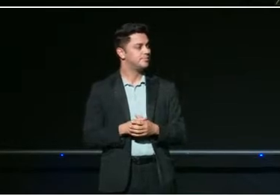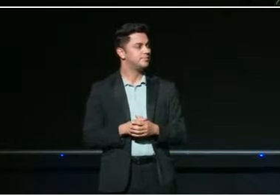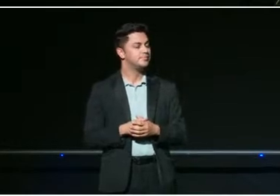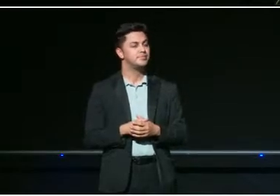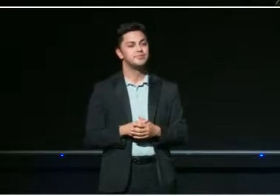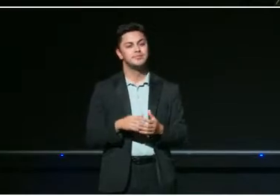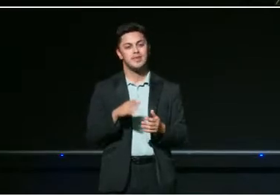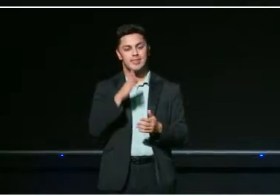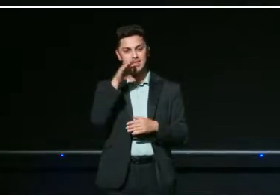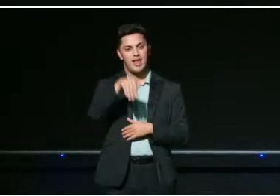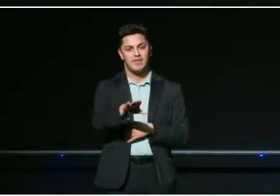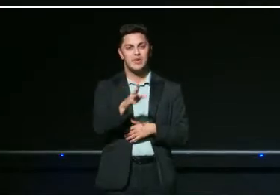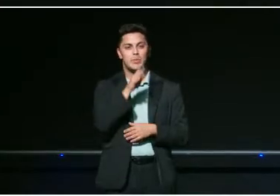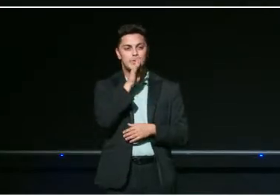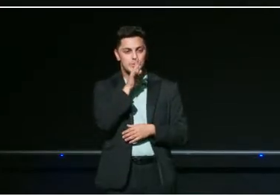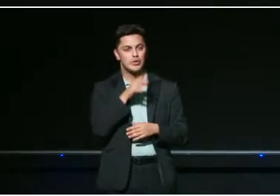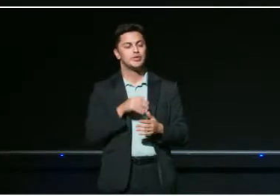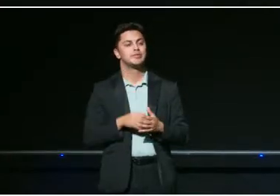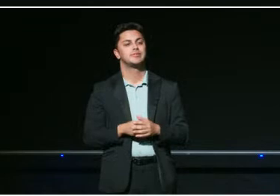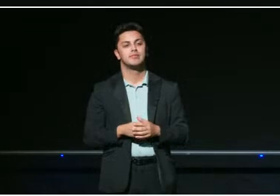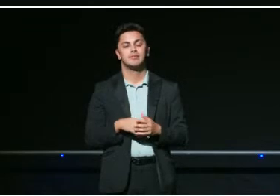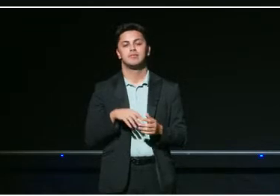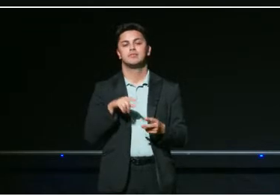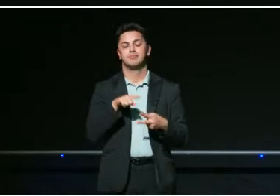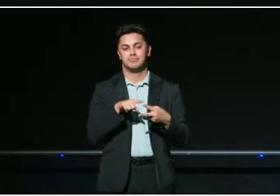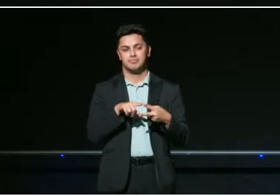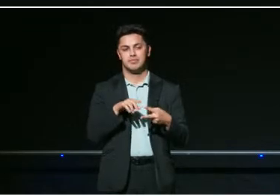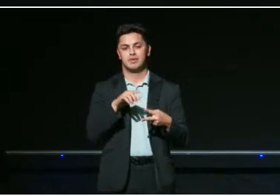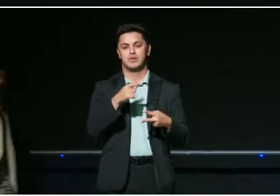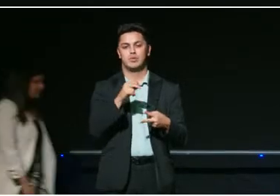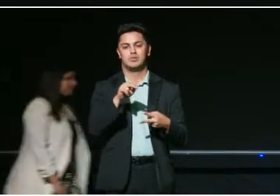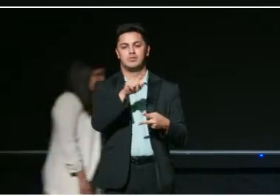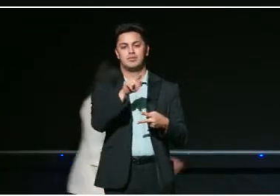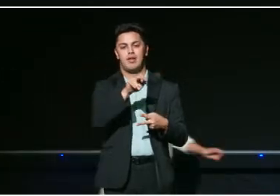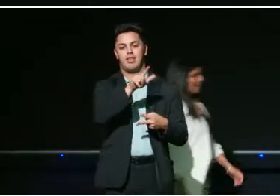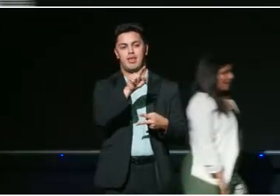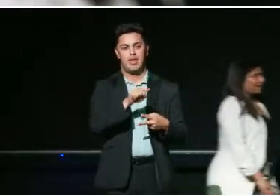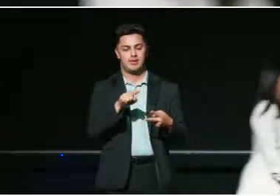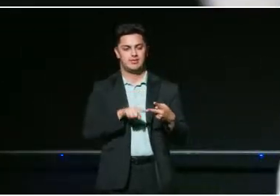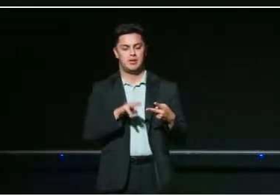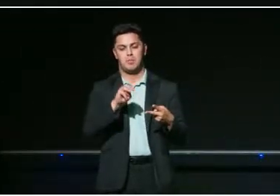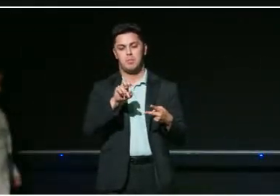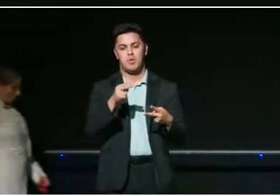And for the Elephant Whisperers, Kartiki, Gonsalves and Guneet, Monga.